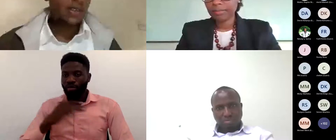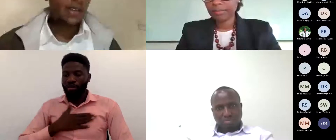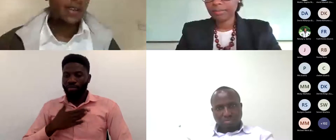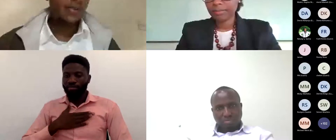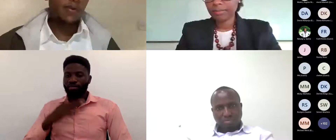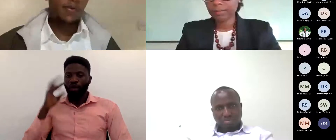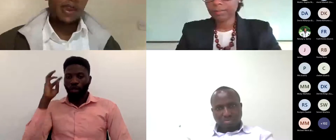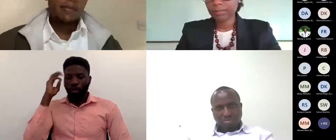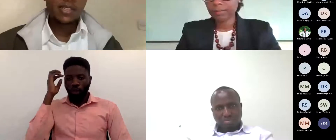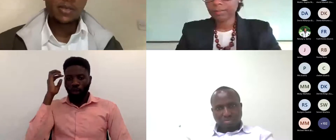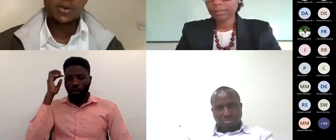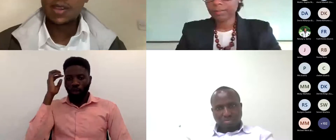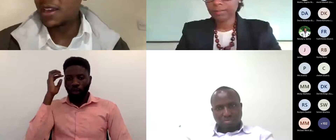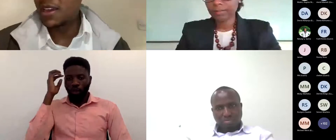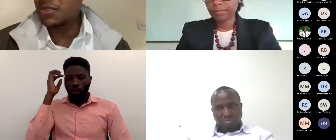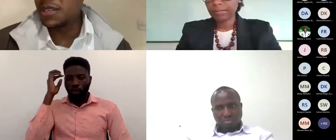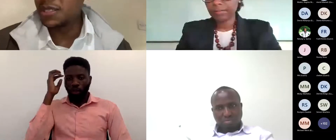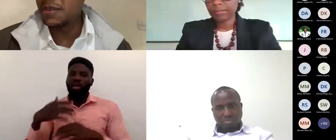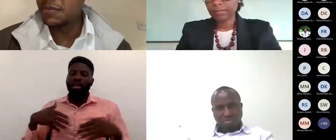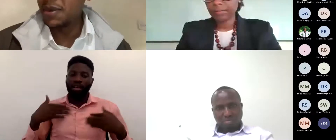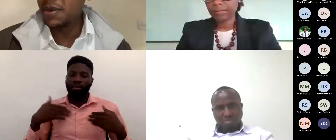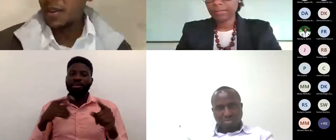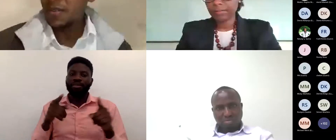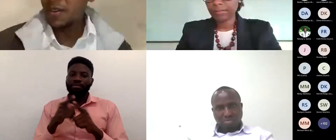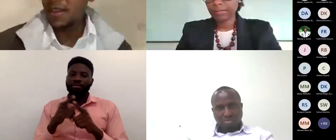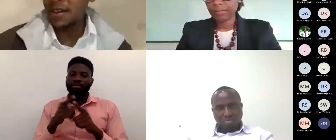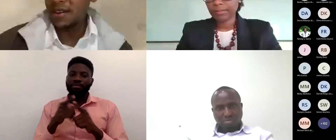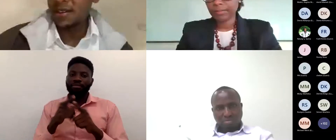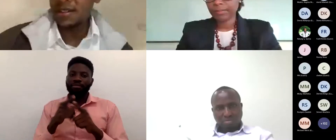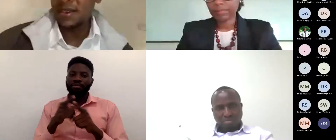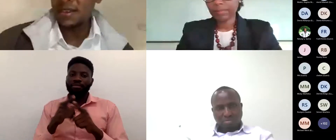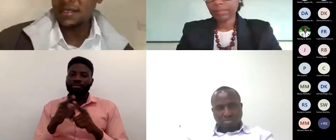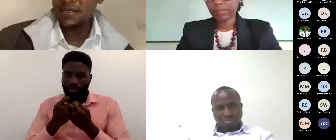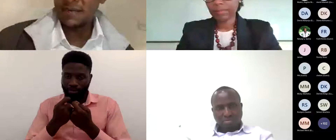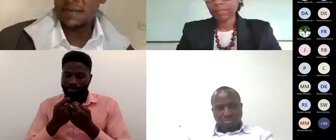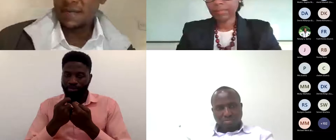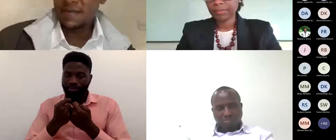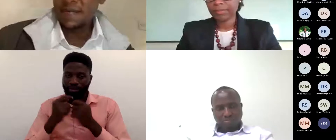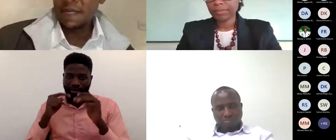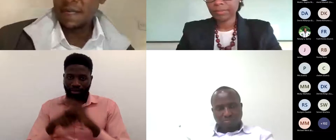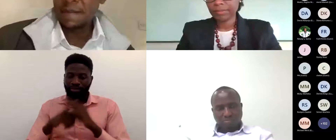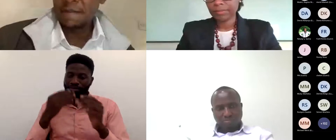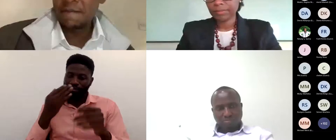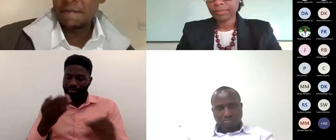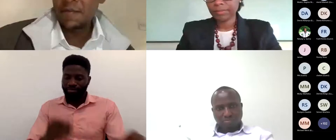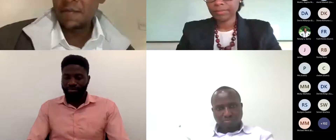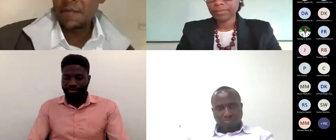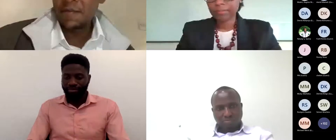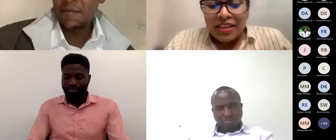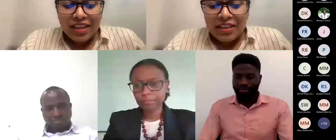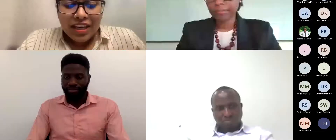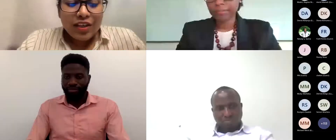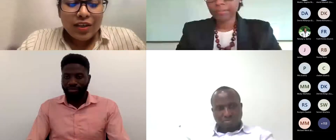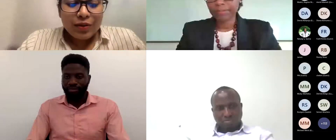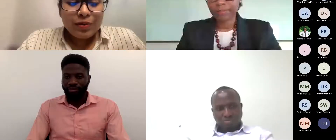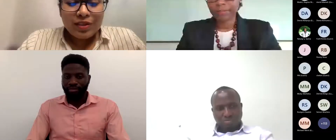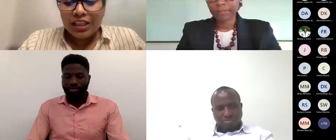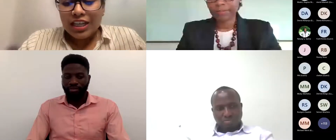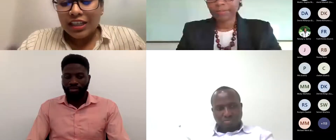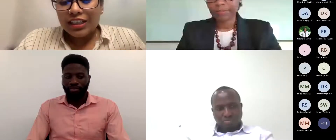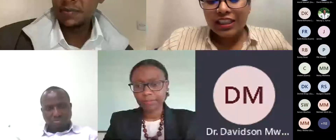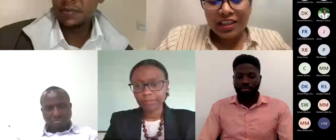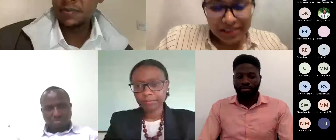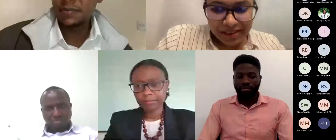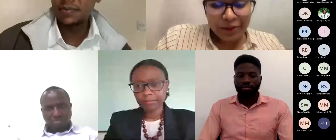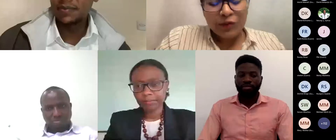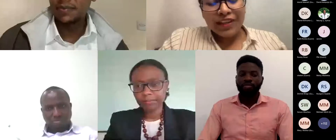to the question, and we'll be happy to engage with the team further. Thanks. Thank you,